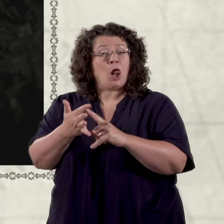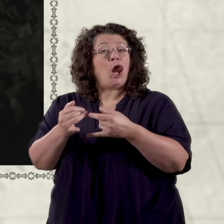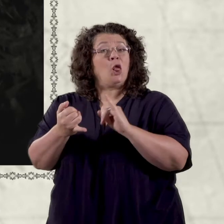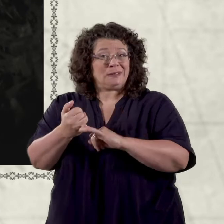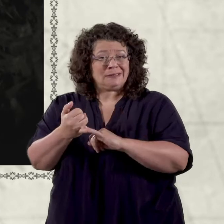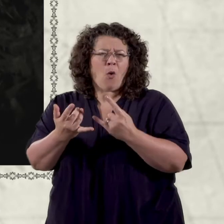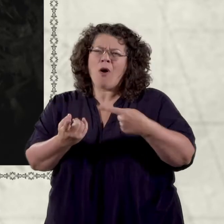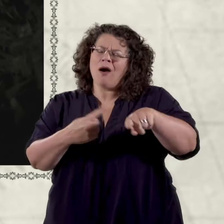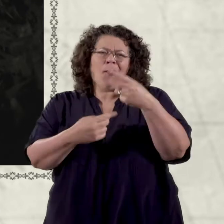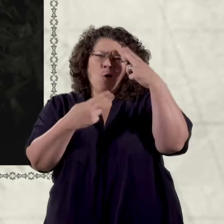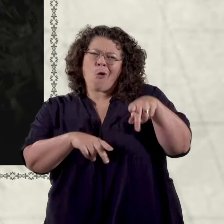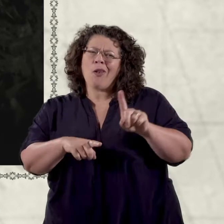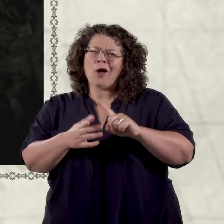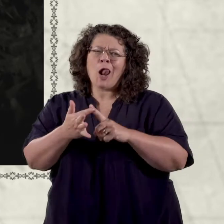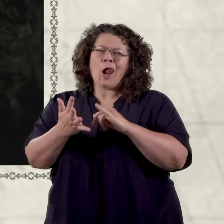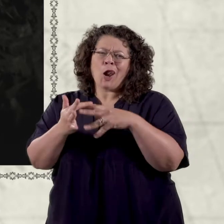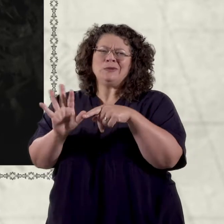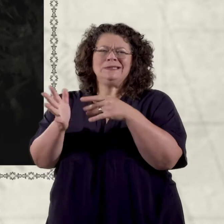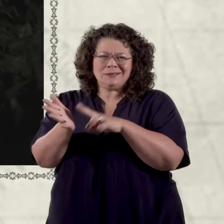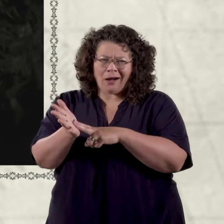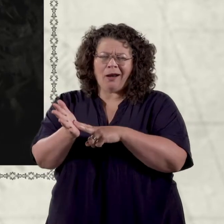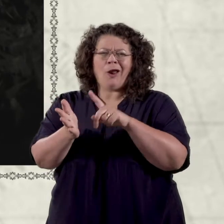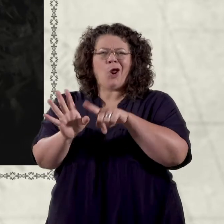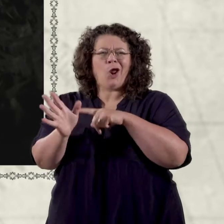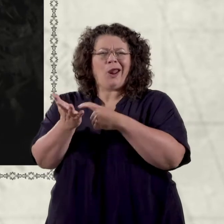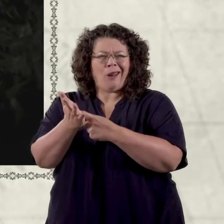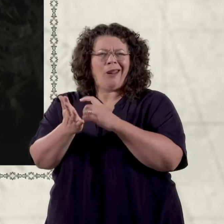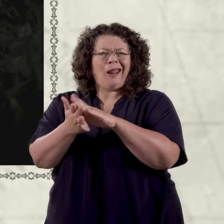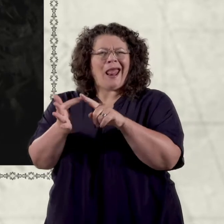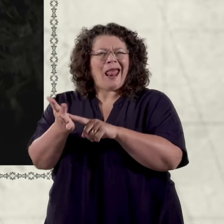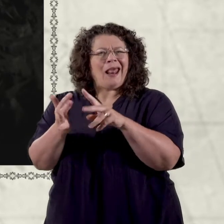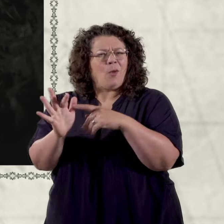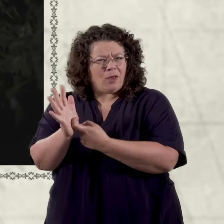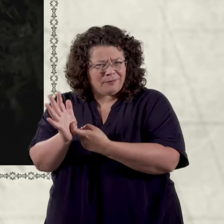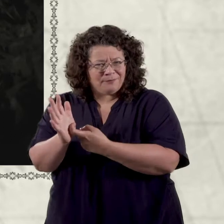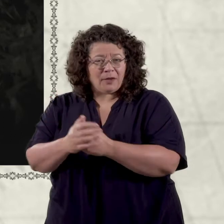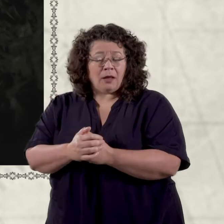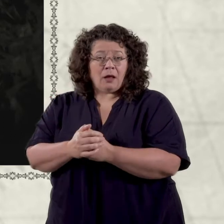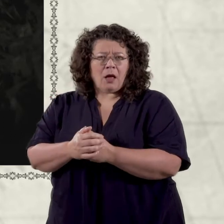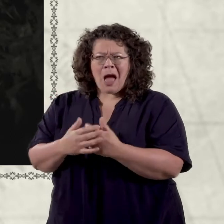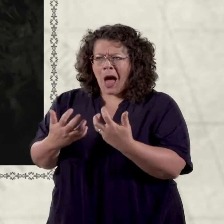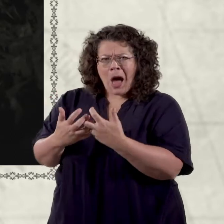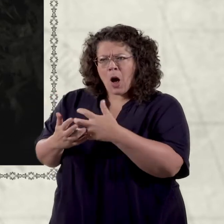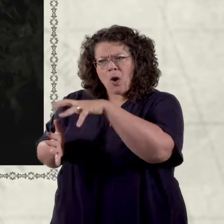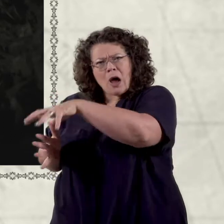him, Lewsyn yr Heliwr. In order to get to the iron, we'd need a tool like this.